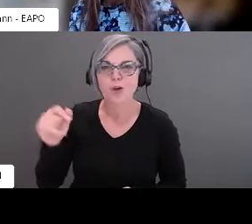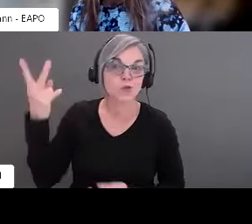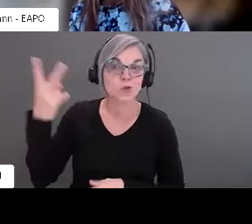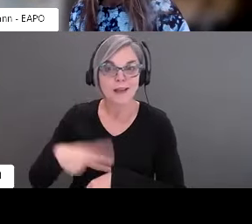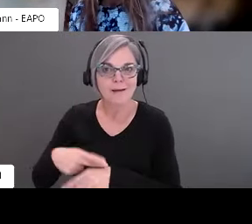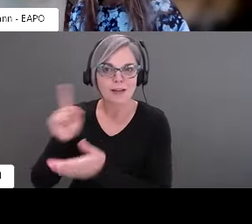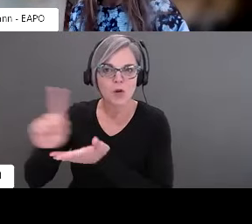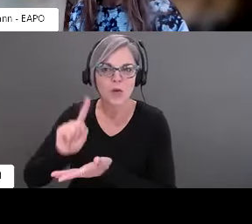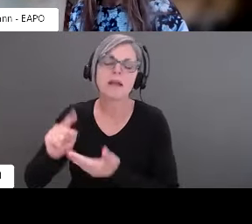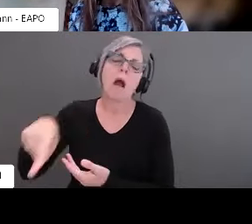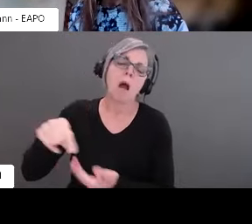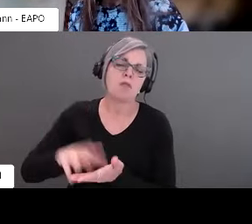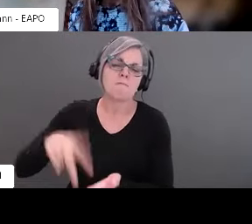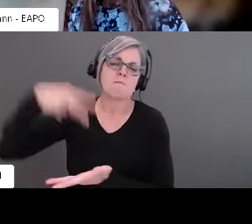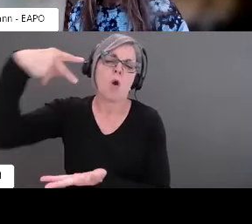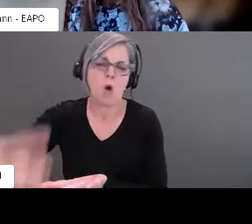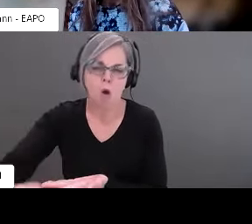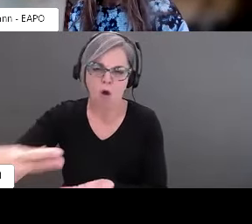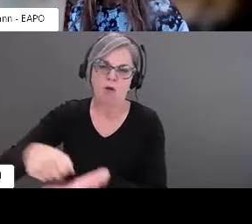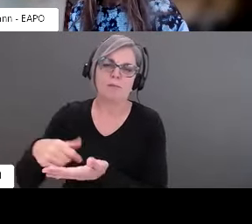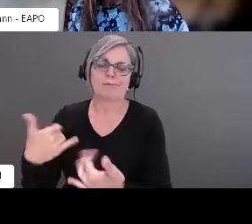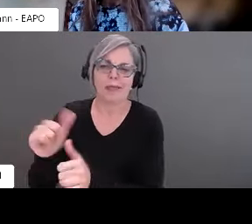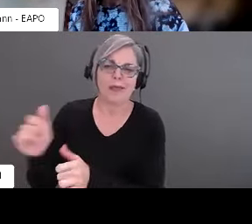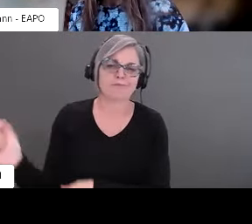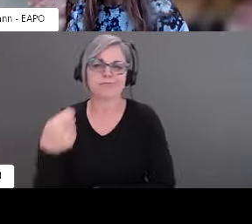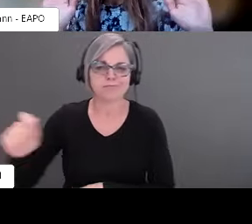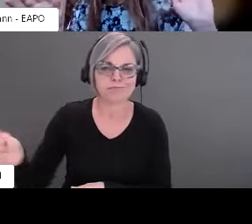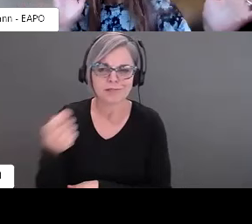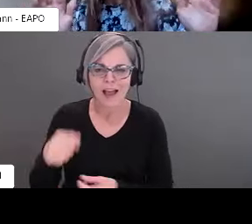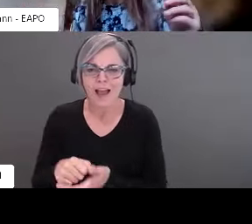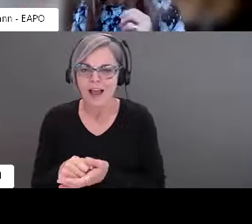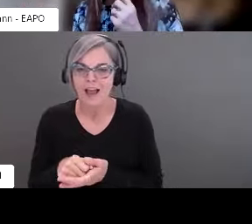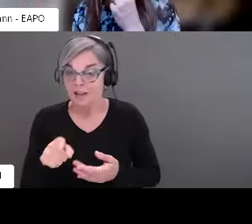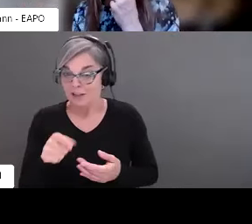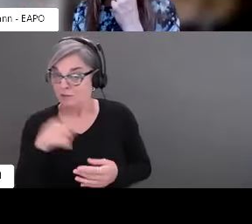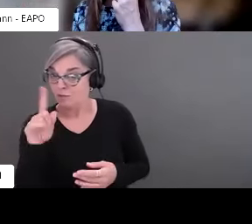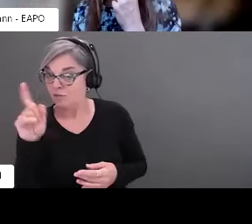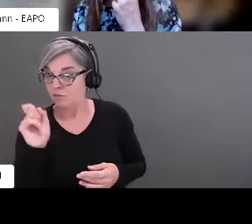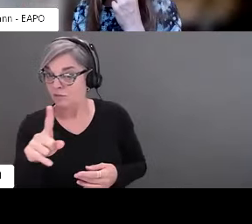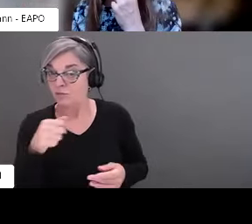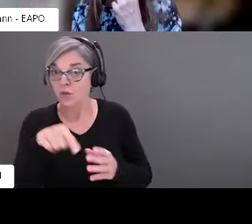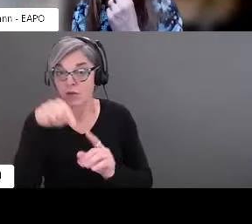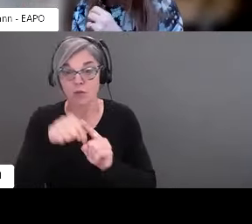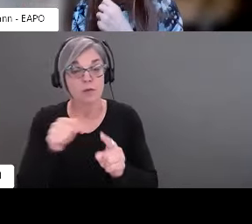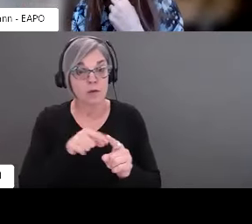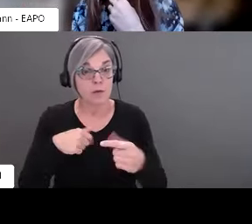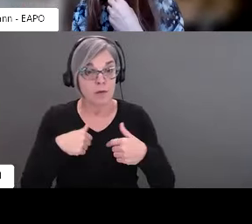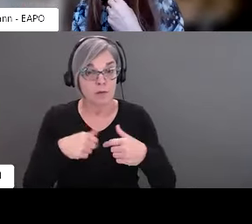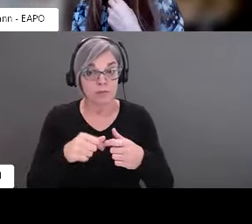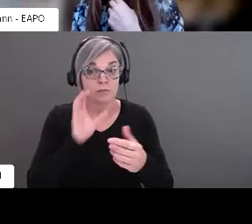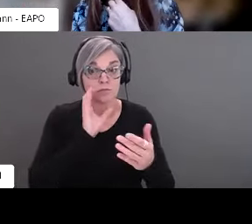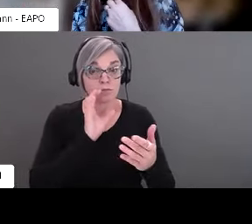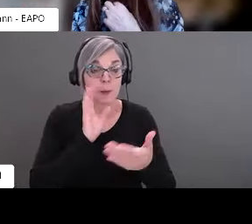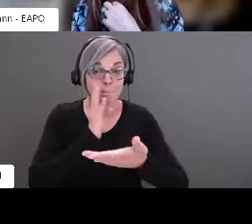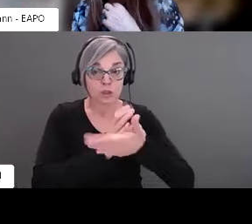showing those graphs between men and women? Or is it I don't know. consistency between genders? Right. I don't